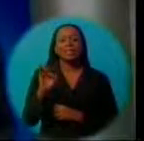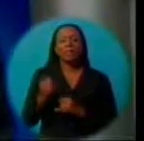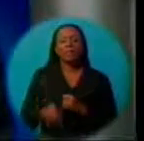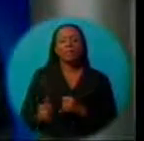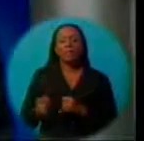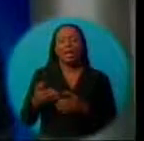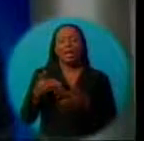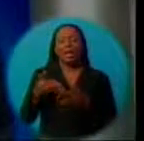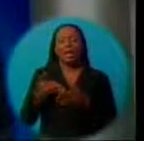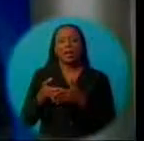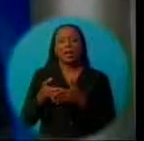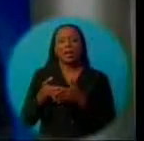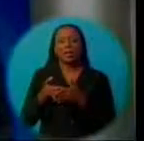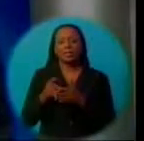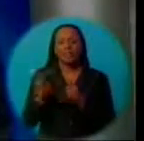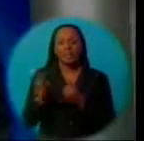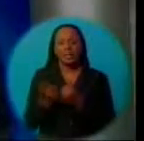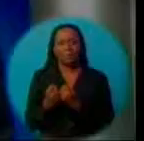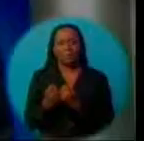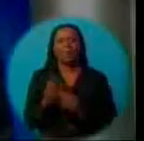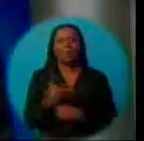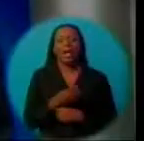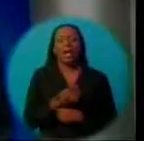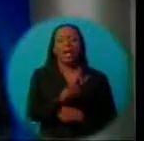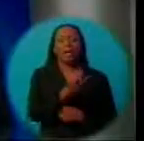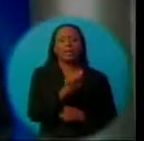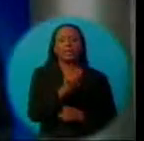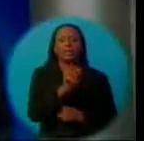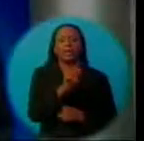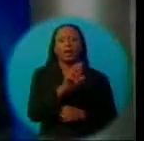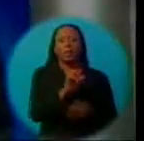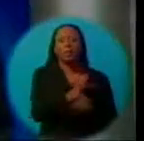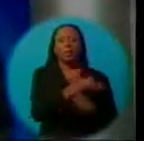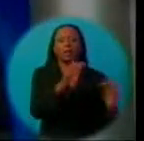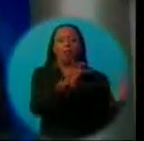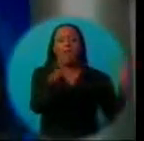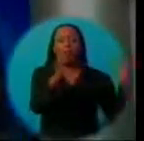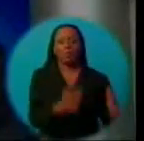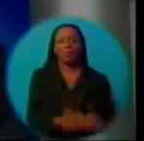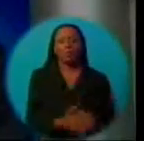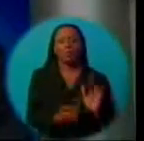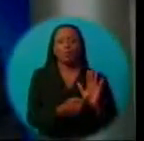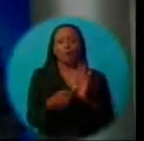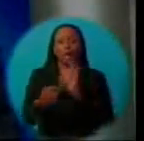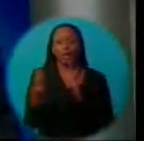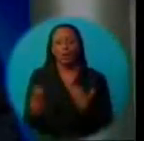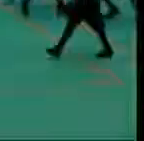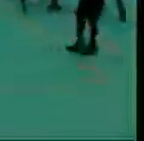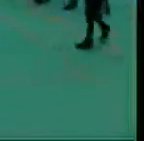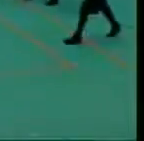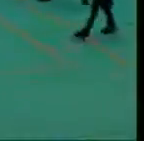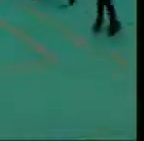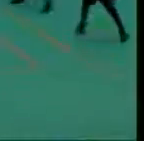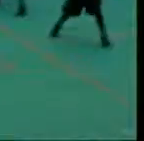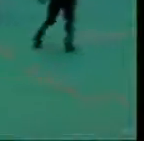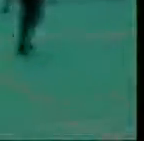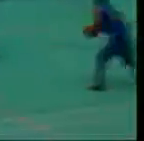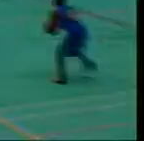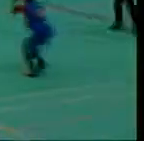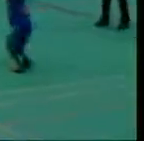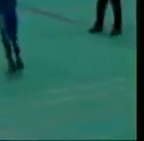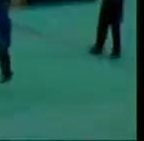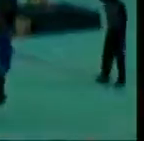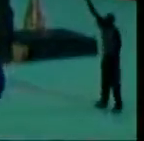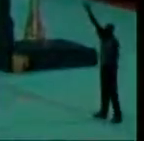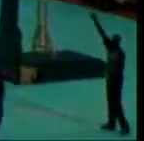Well, Bulls got the jump on First Works Warriors last night at the Garfield Sobers Gymnasium. Here's Marsha Boyce. Game one of the semifinal